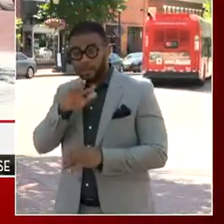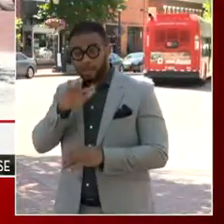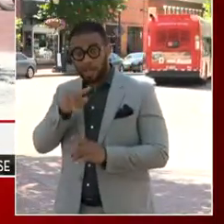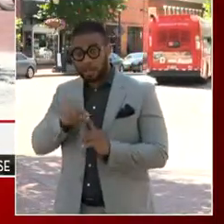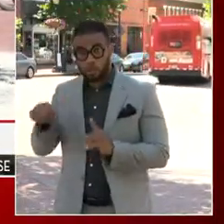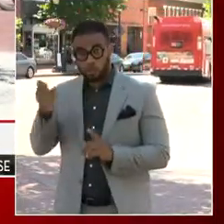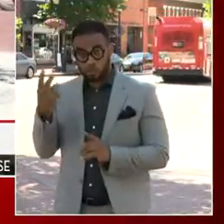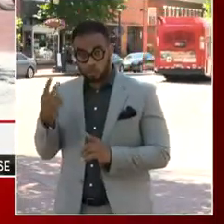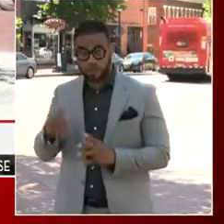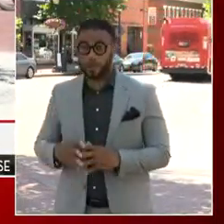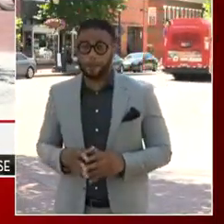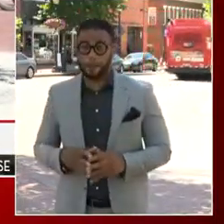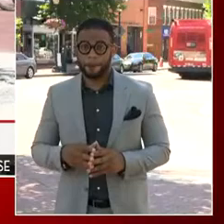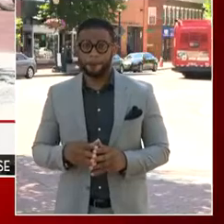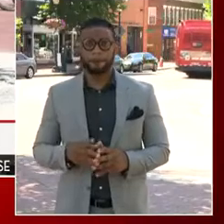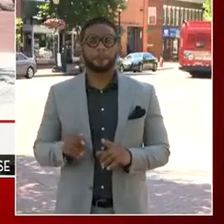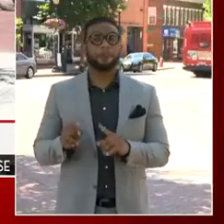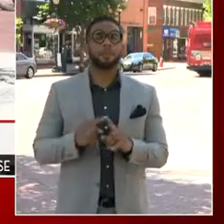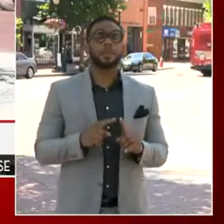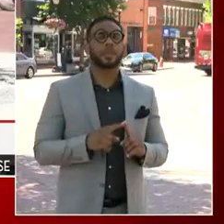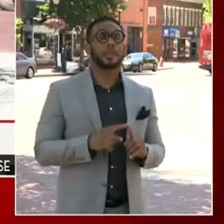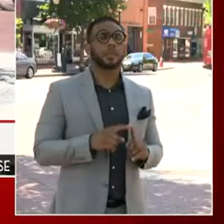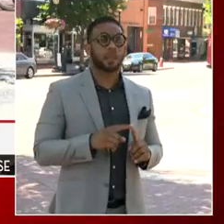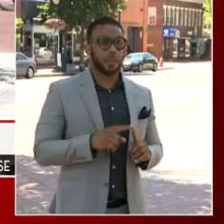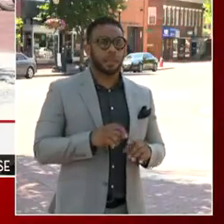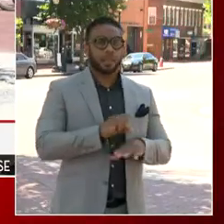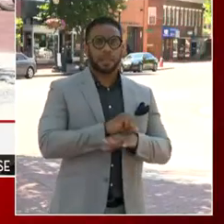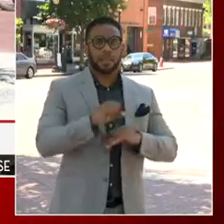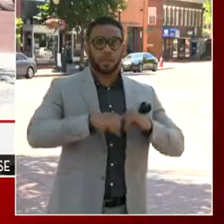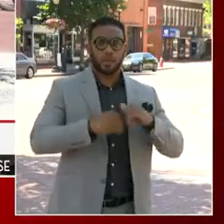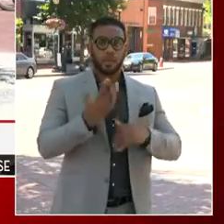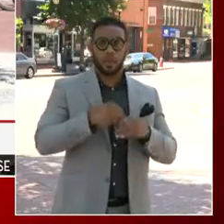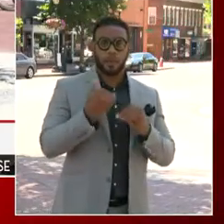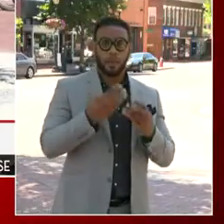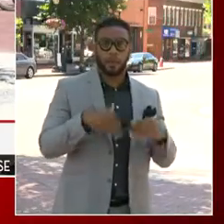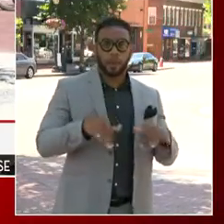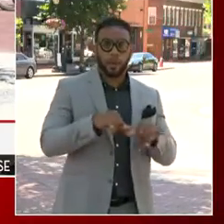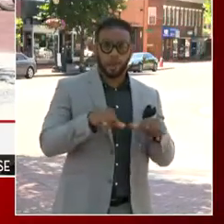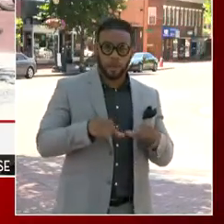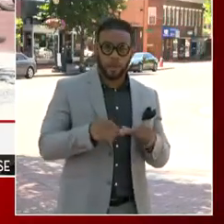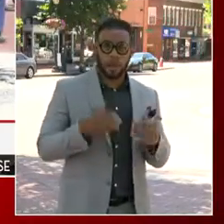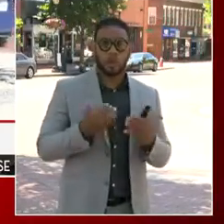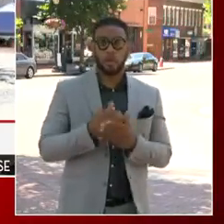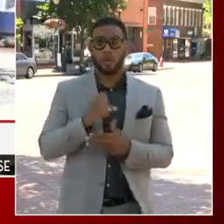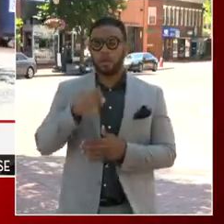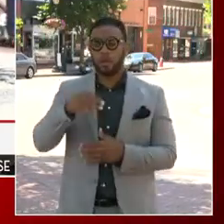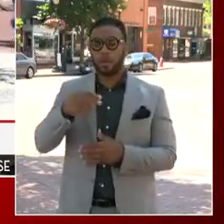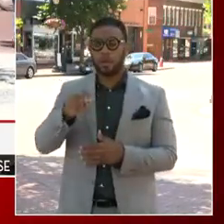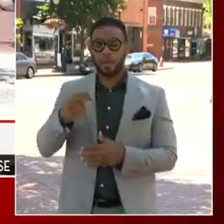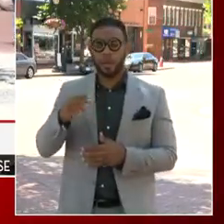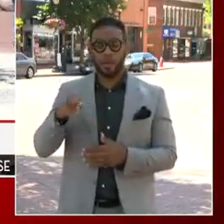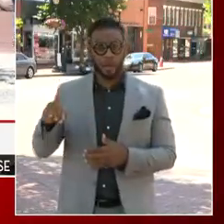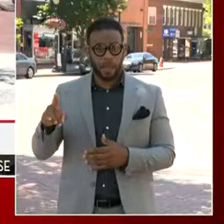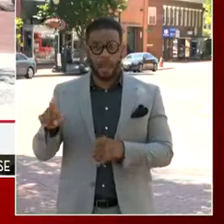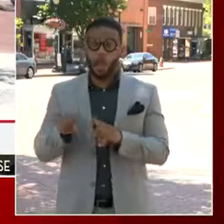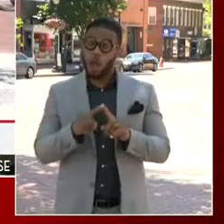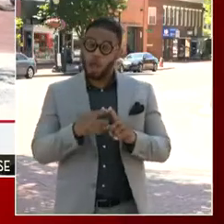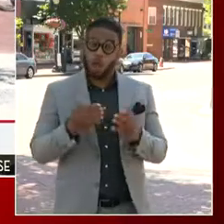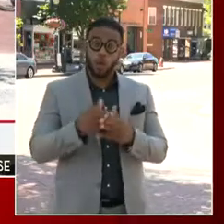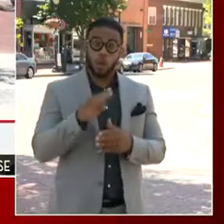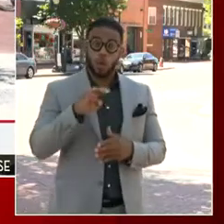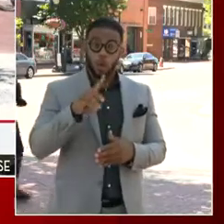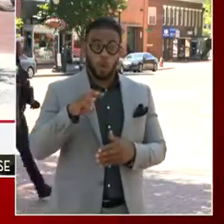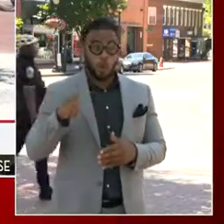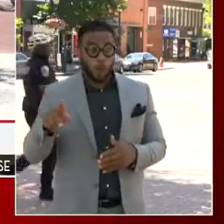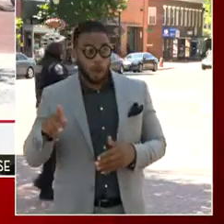5 through 12. There's also a shade structure within the playground area, a new splash pad, plus a